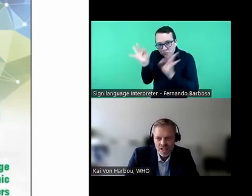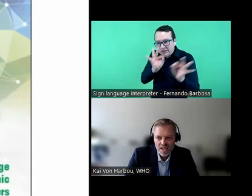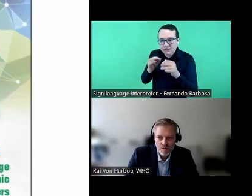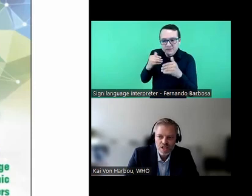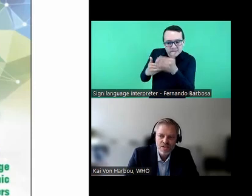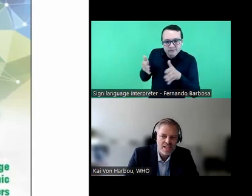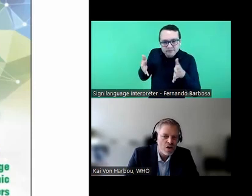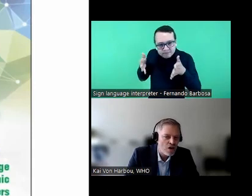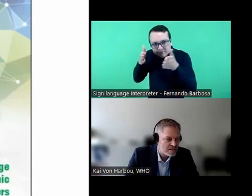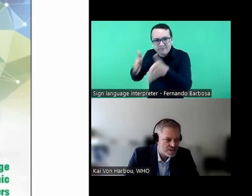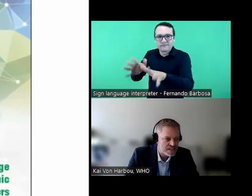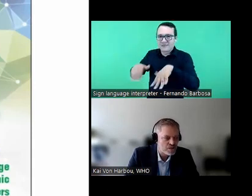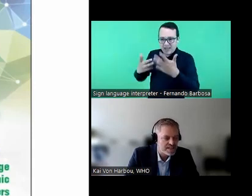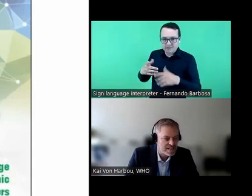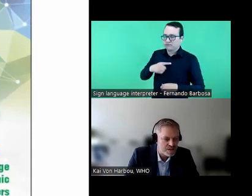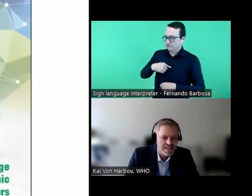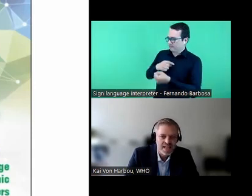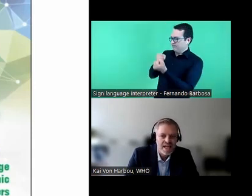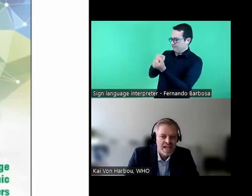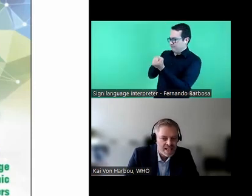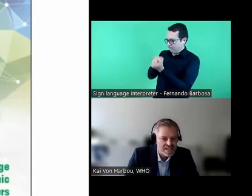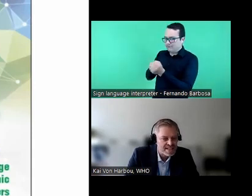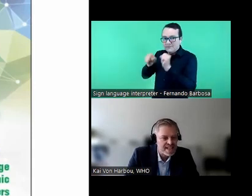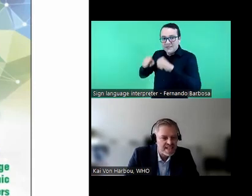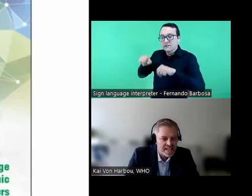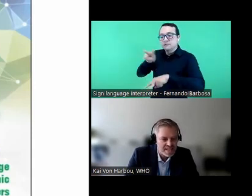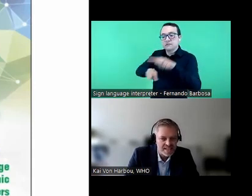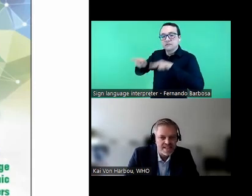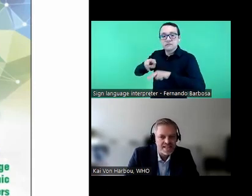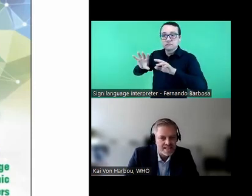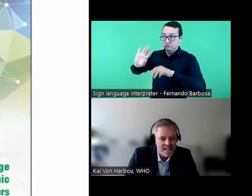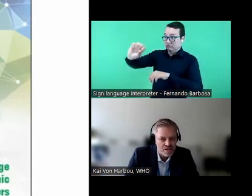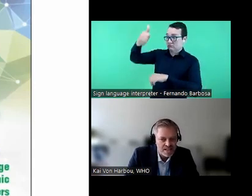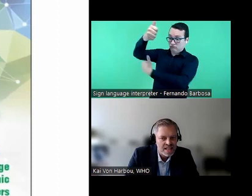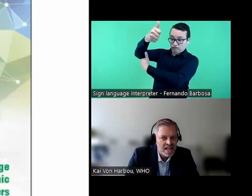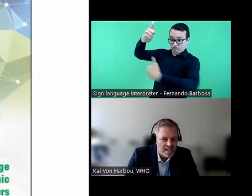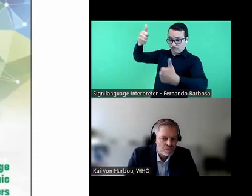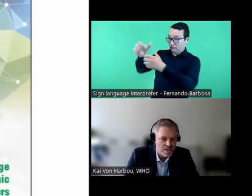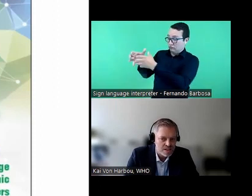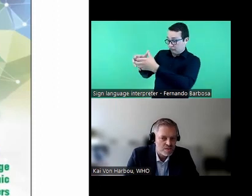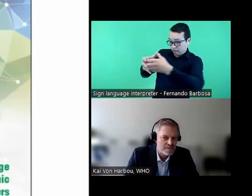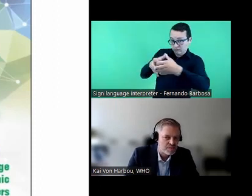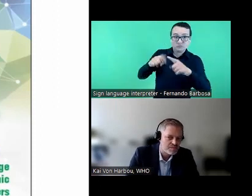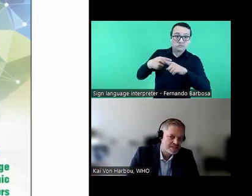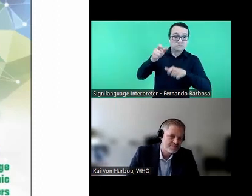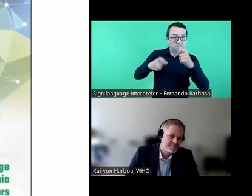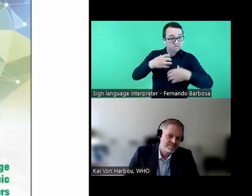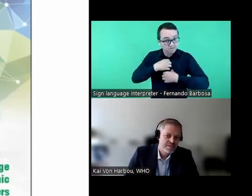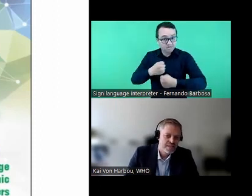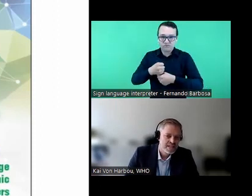approach to ensure that all efforts across the different agencies and entities and stakeholders are towards a common